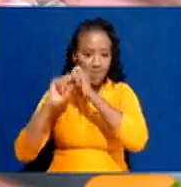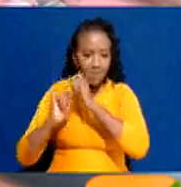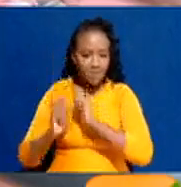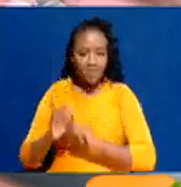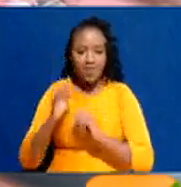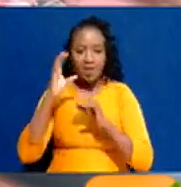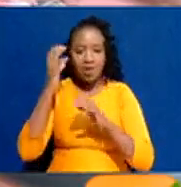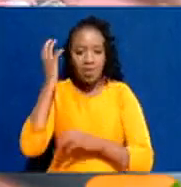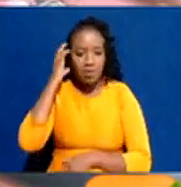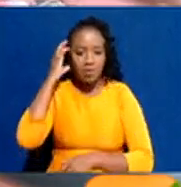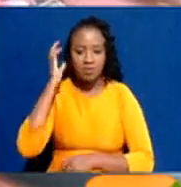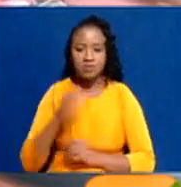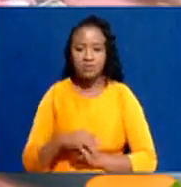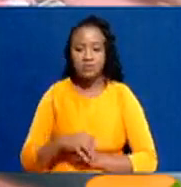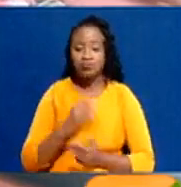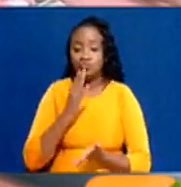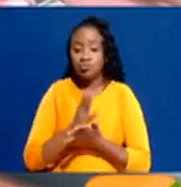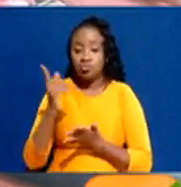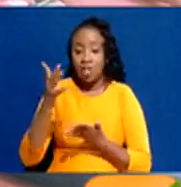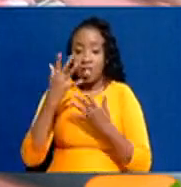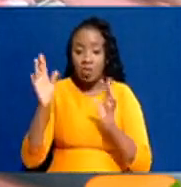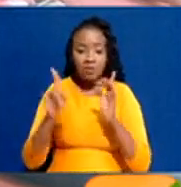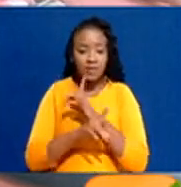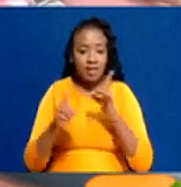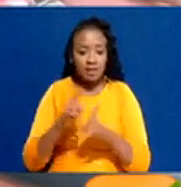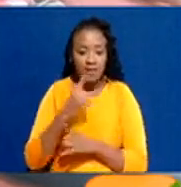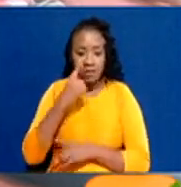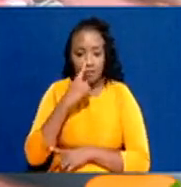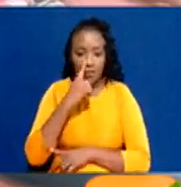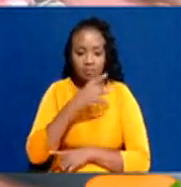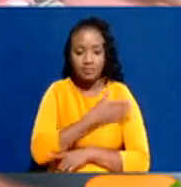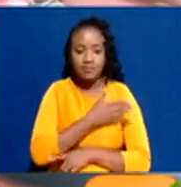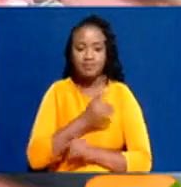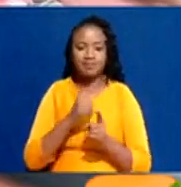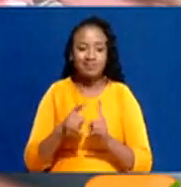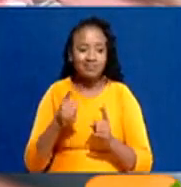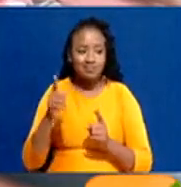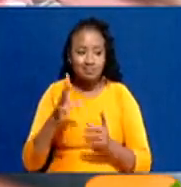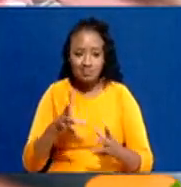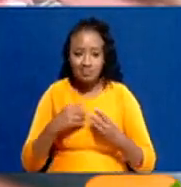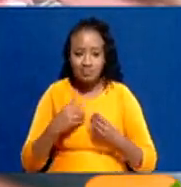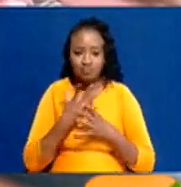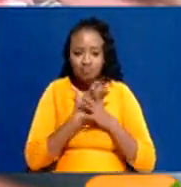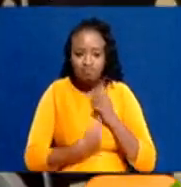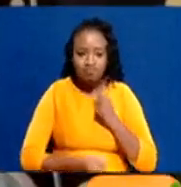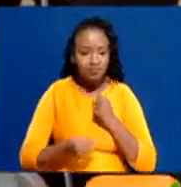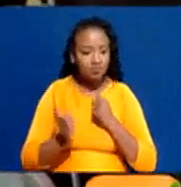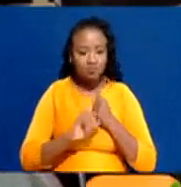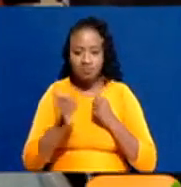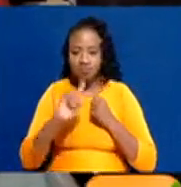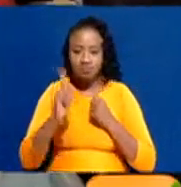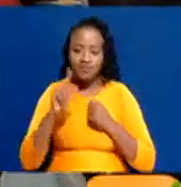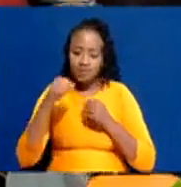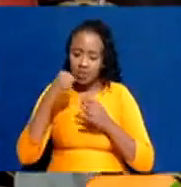Mugambo says even though he had lost everything in his home country, he knew he couldn't allow himself to wallow in pity. He